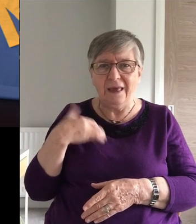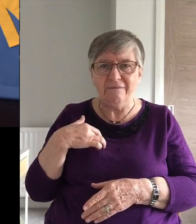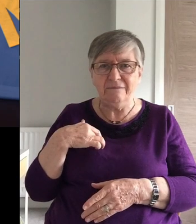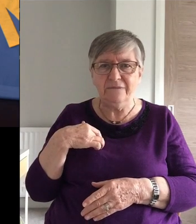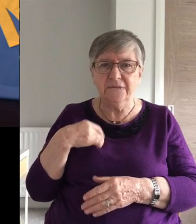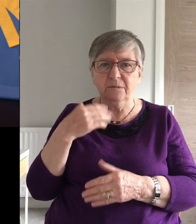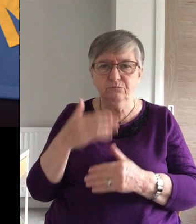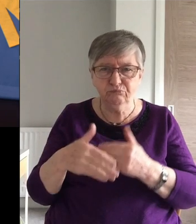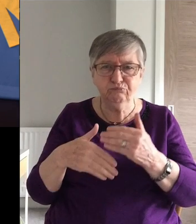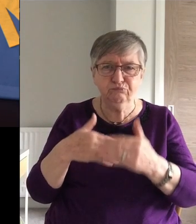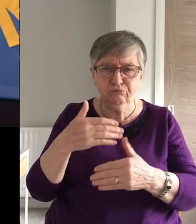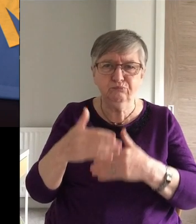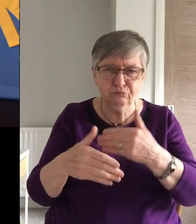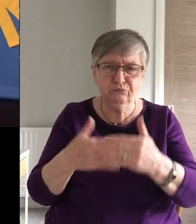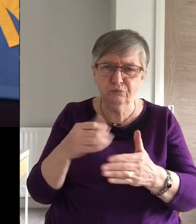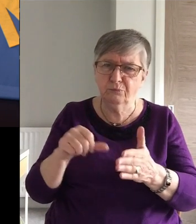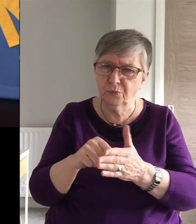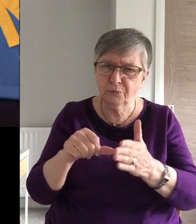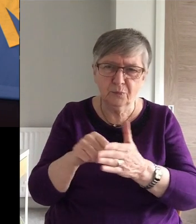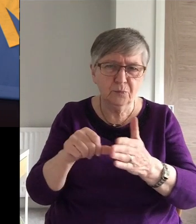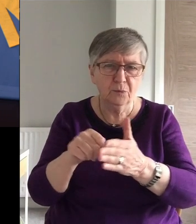is a series of heavy trials?